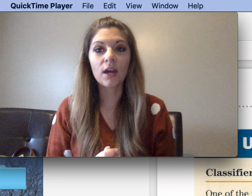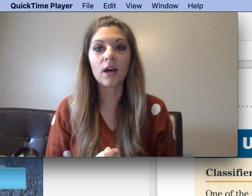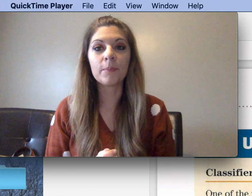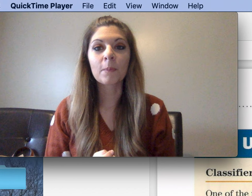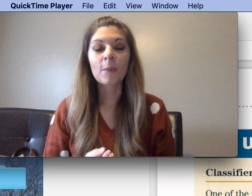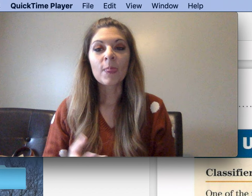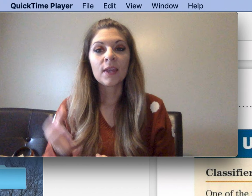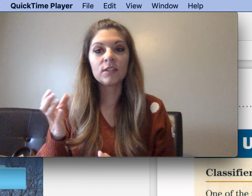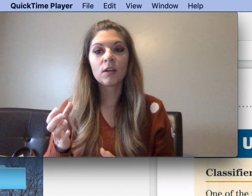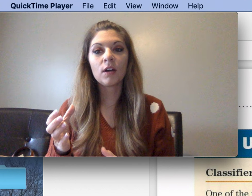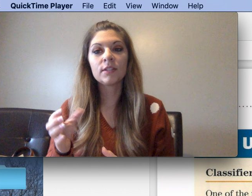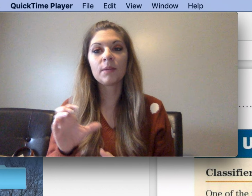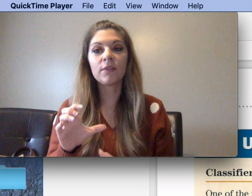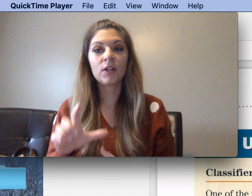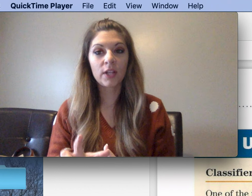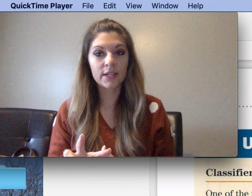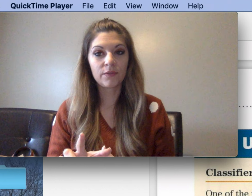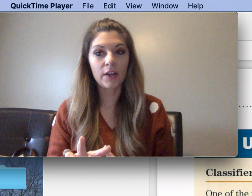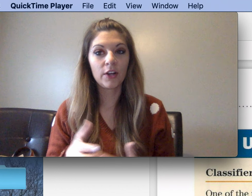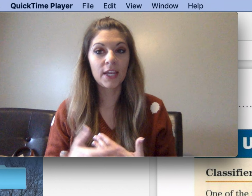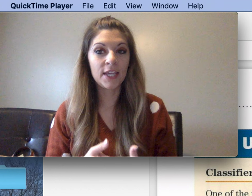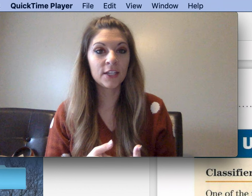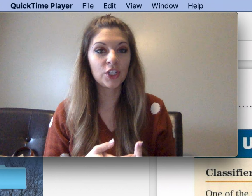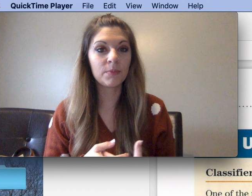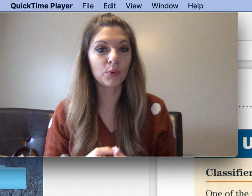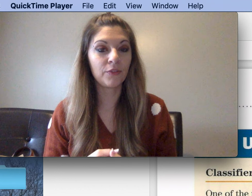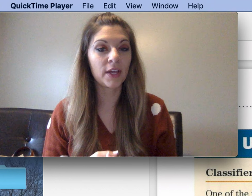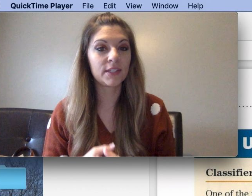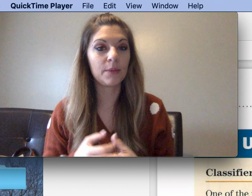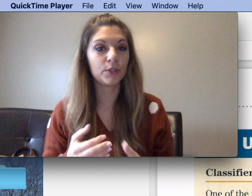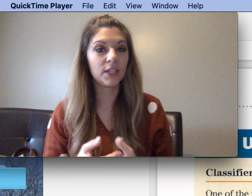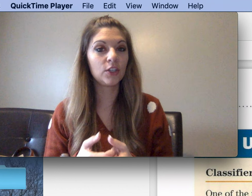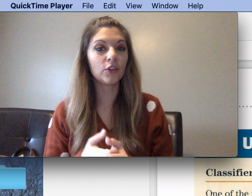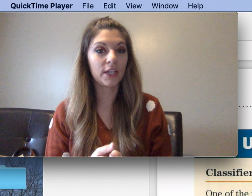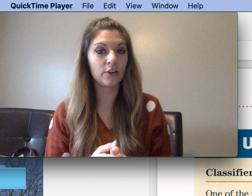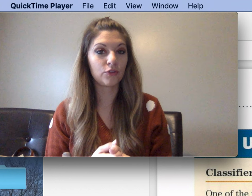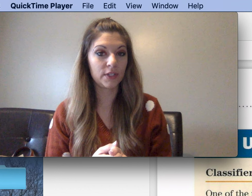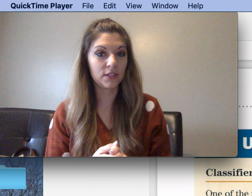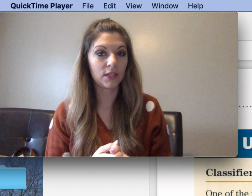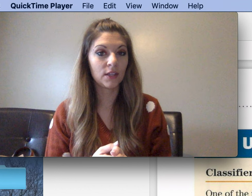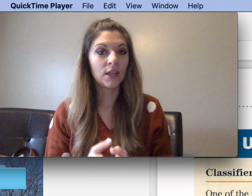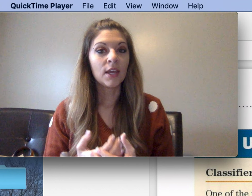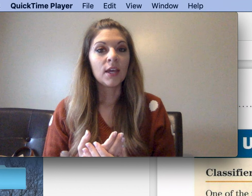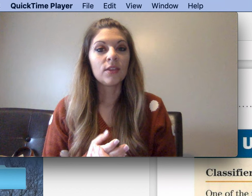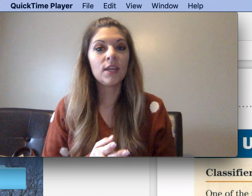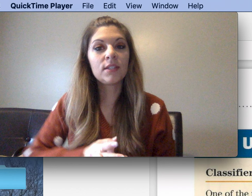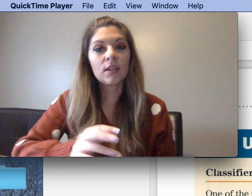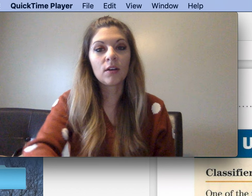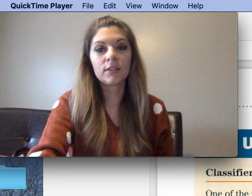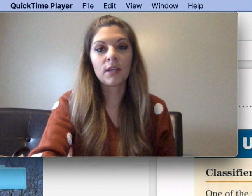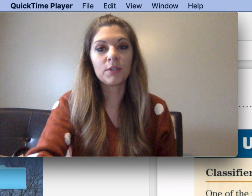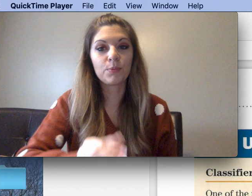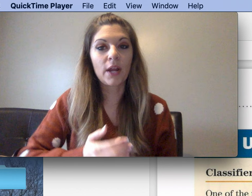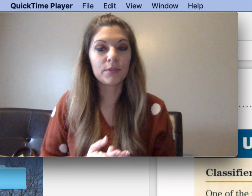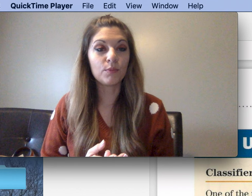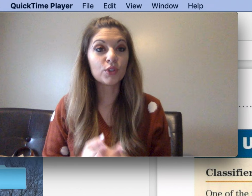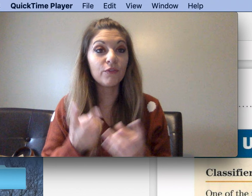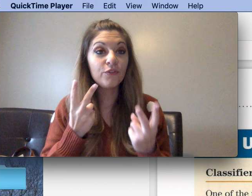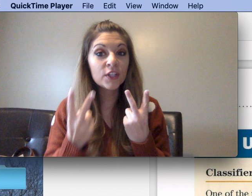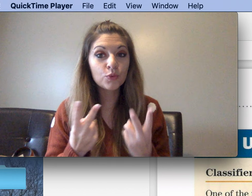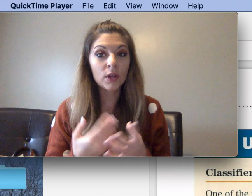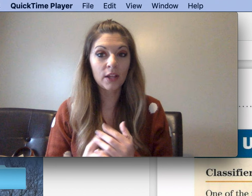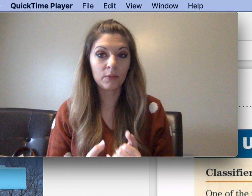this, is the concept of a classifier, a hand shape that reflects a particular characteristic. This concept is perhaps